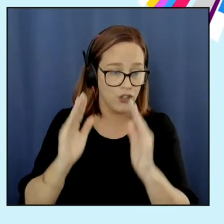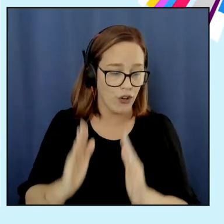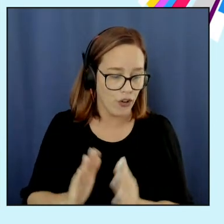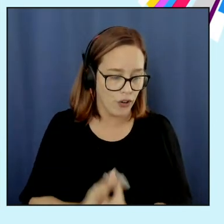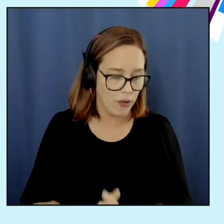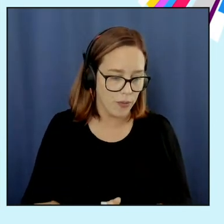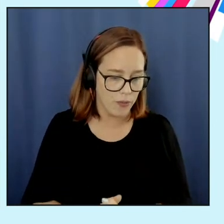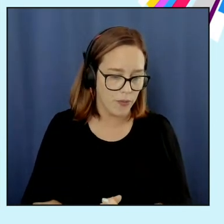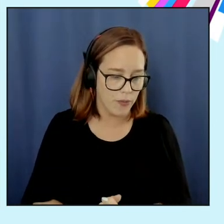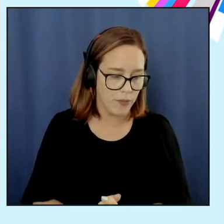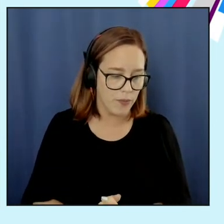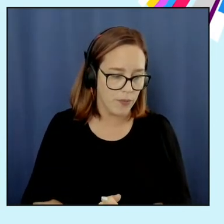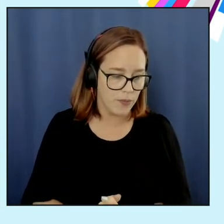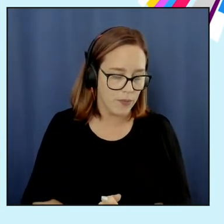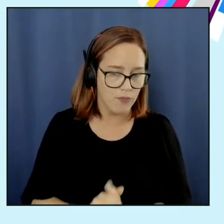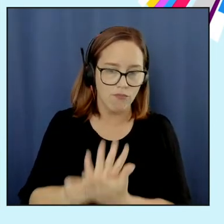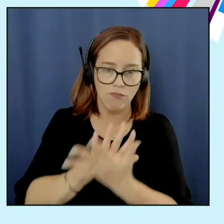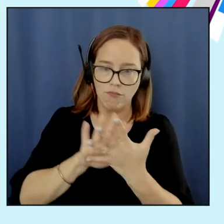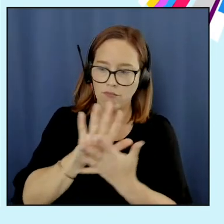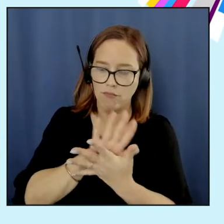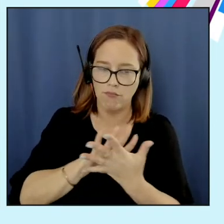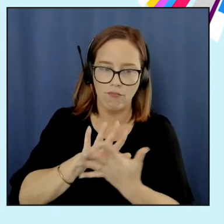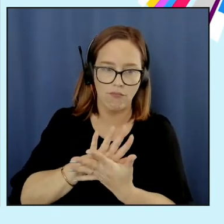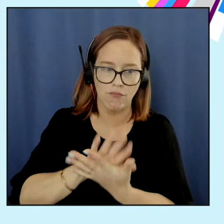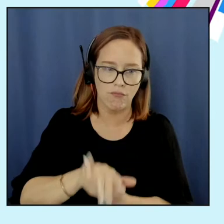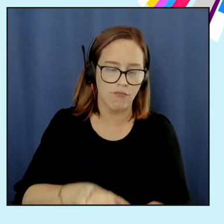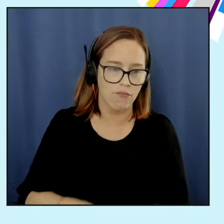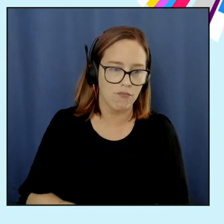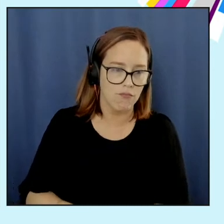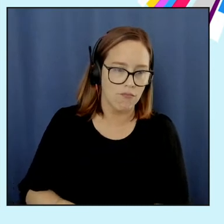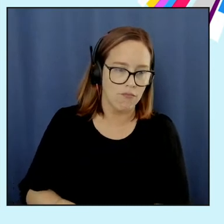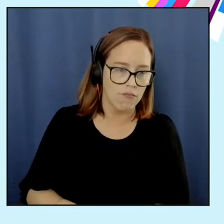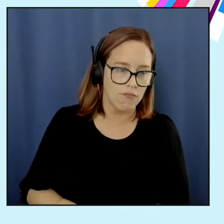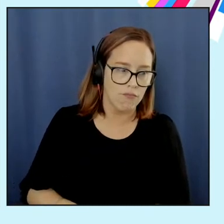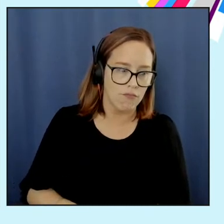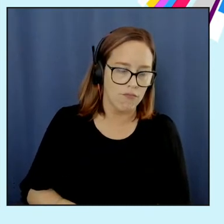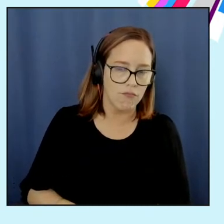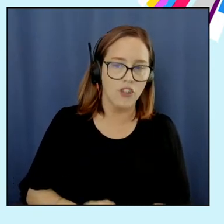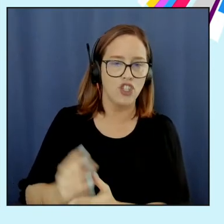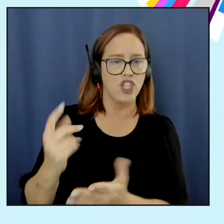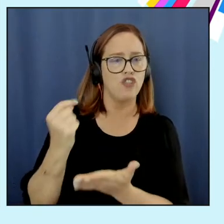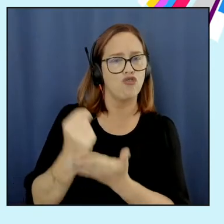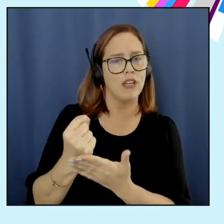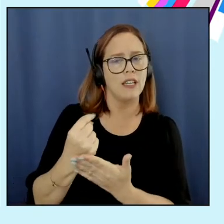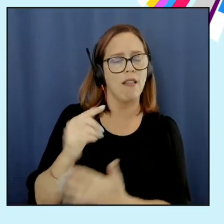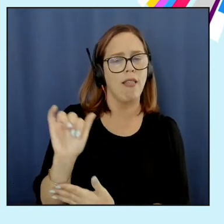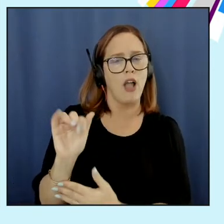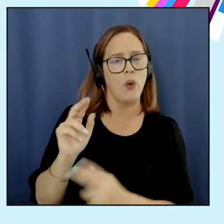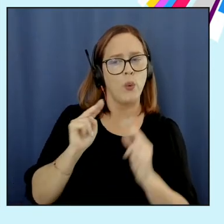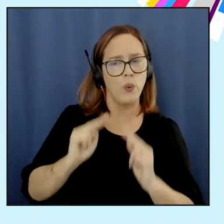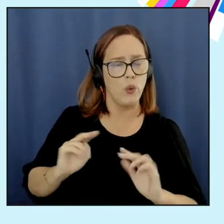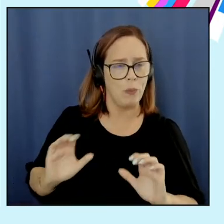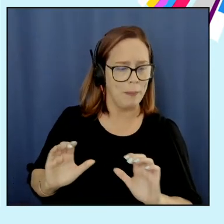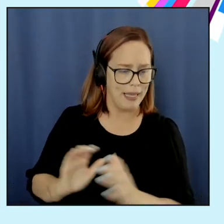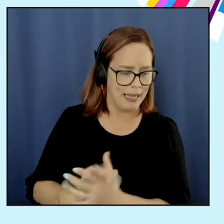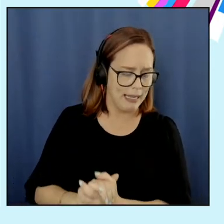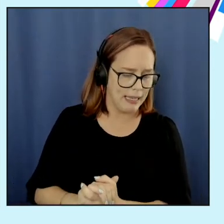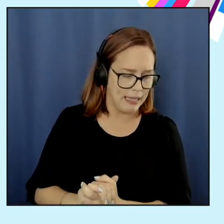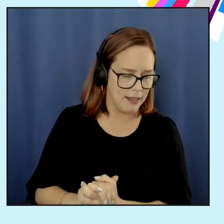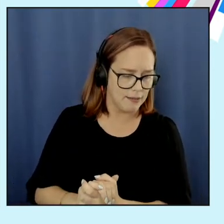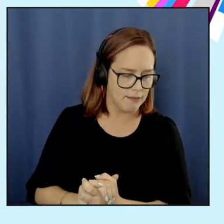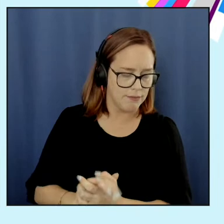lot, not only as a professional, but also the human being. And I still thought that she gave to me back